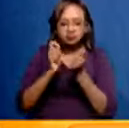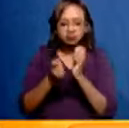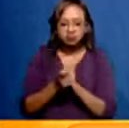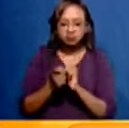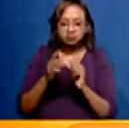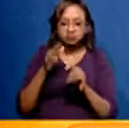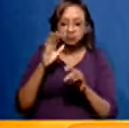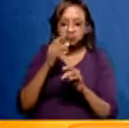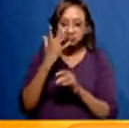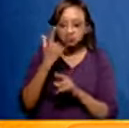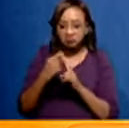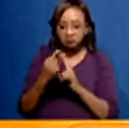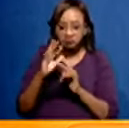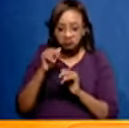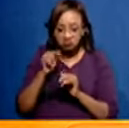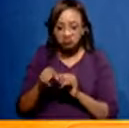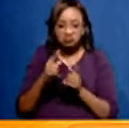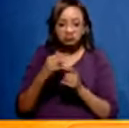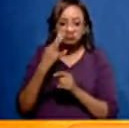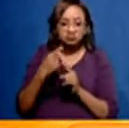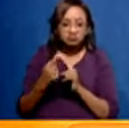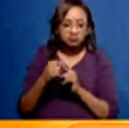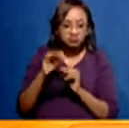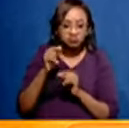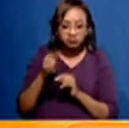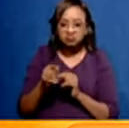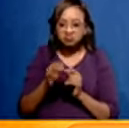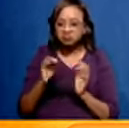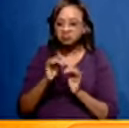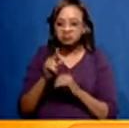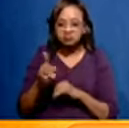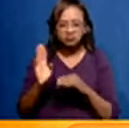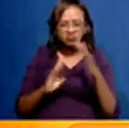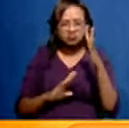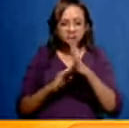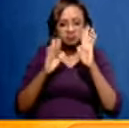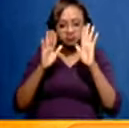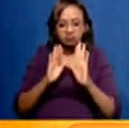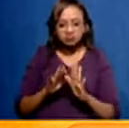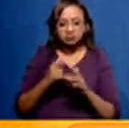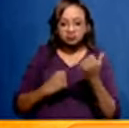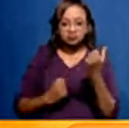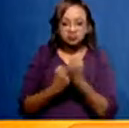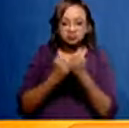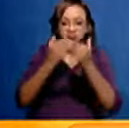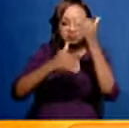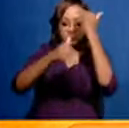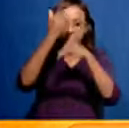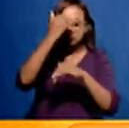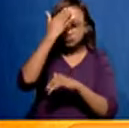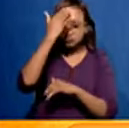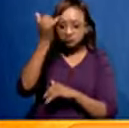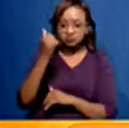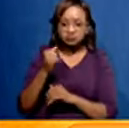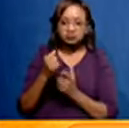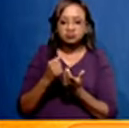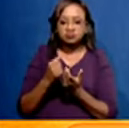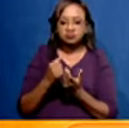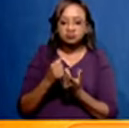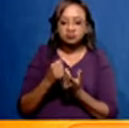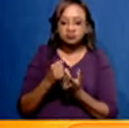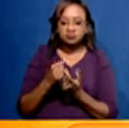now or 3 years from now, in the next few months. I think that's now vital for the liftoff of the university. Because I said to that student of English